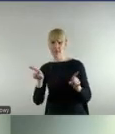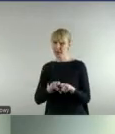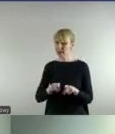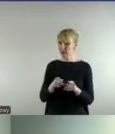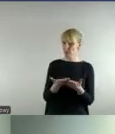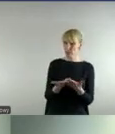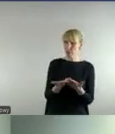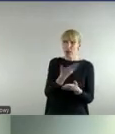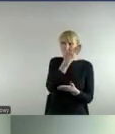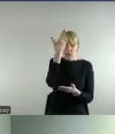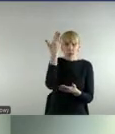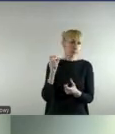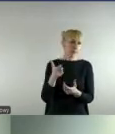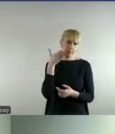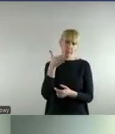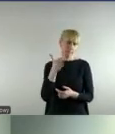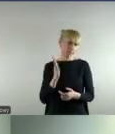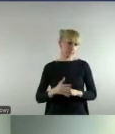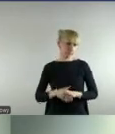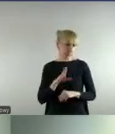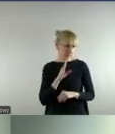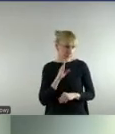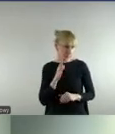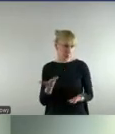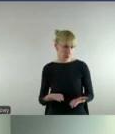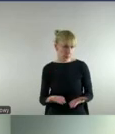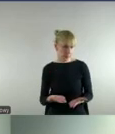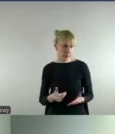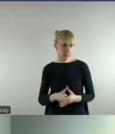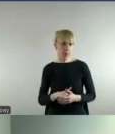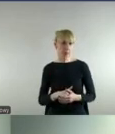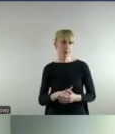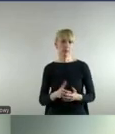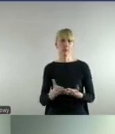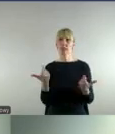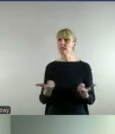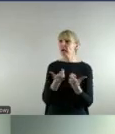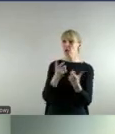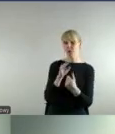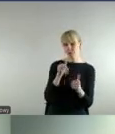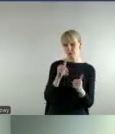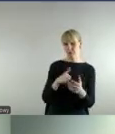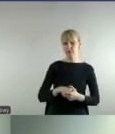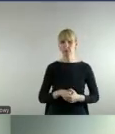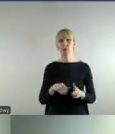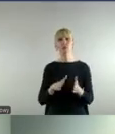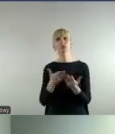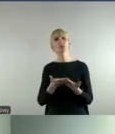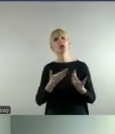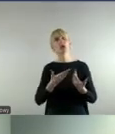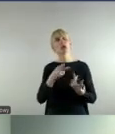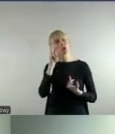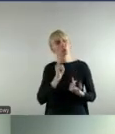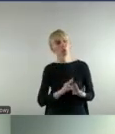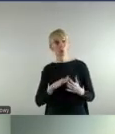So the best civil protection strategy isn't just the stronger institutions, which do get a lot of focus. It's about